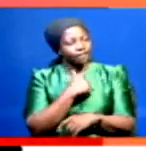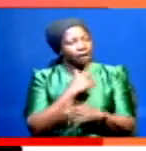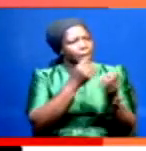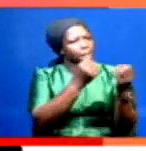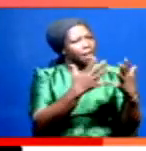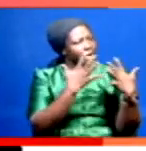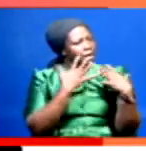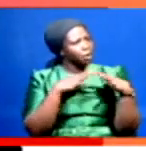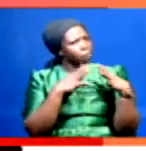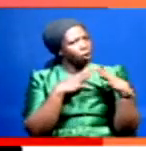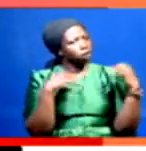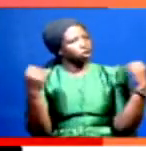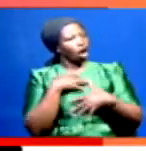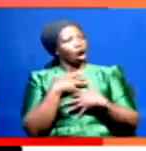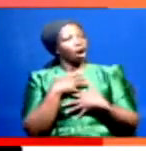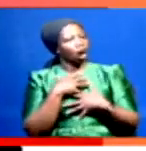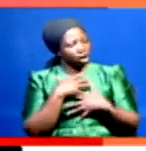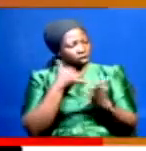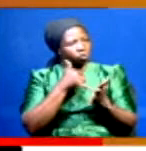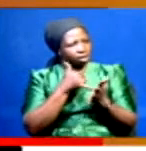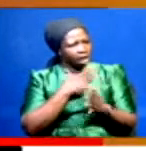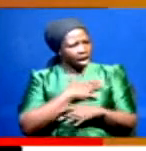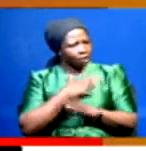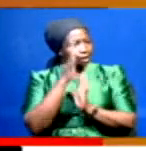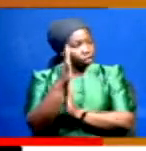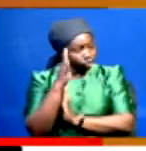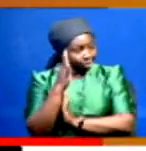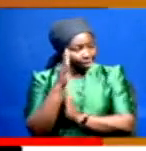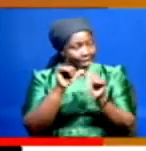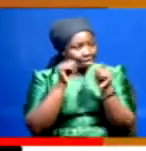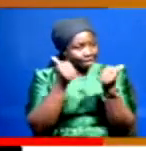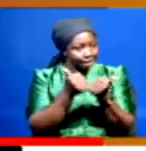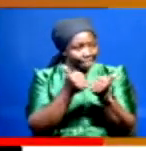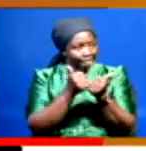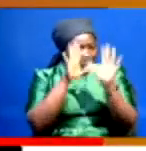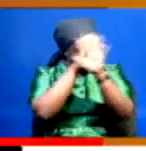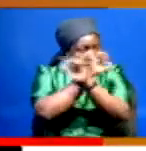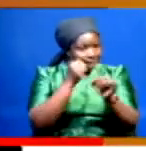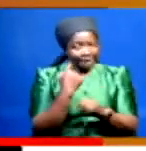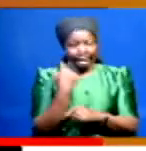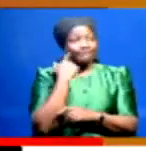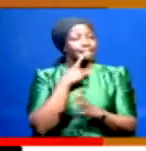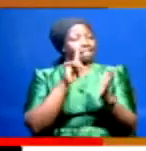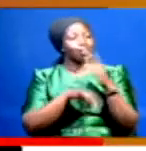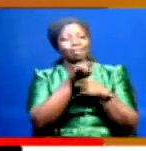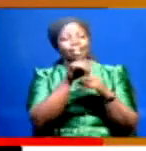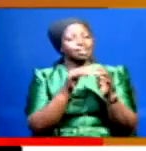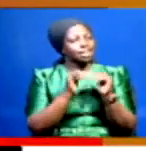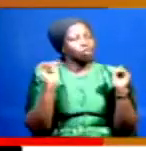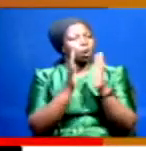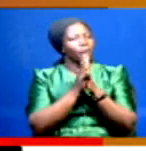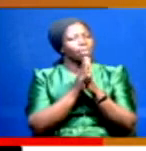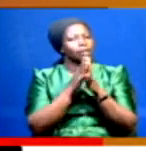unawares, including our security agencies. The head of state yesterday equated this to terrorism, and rightfully so, because of